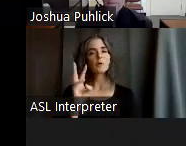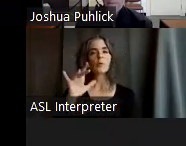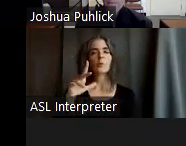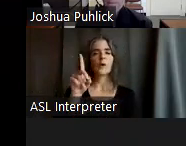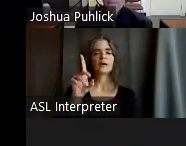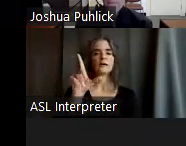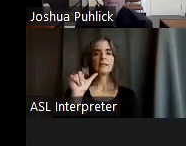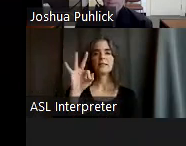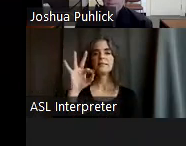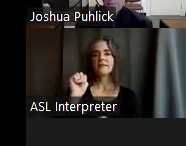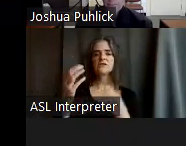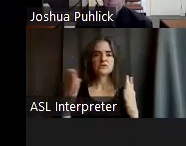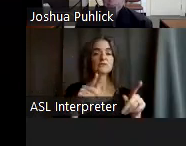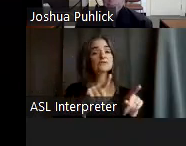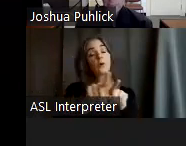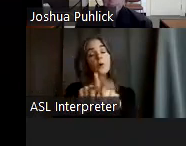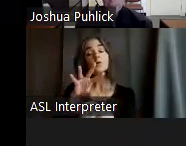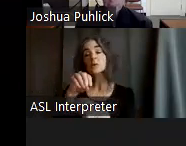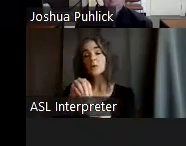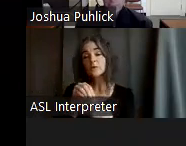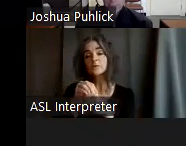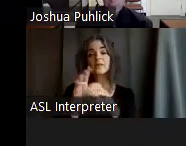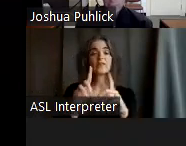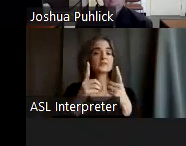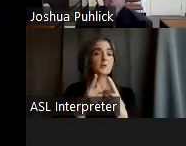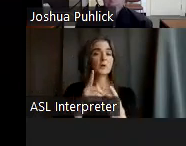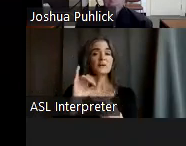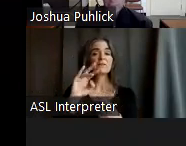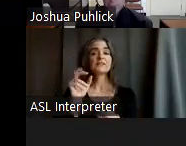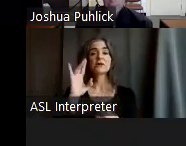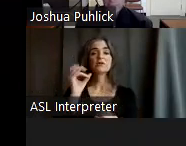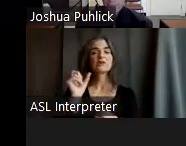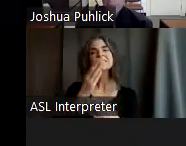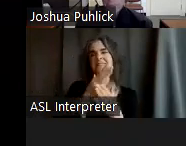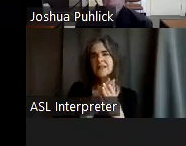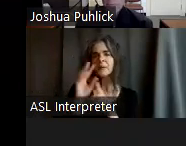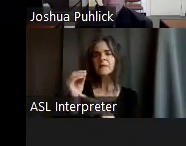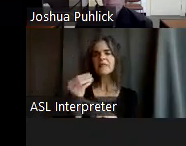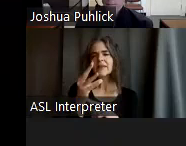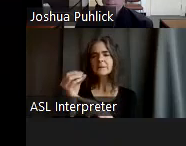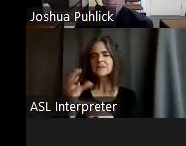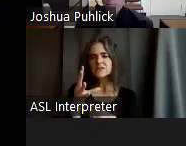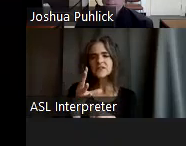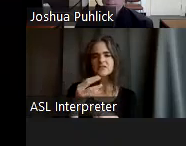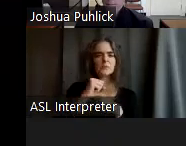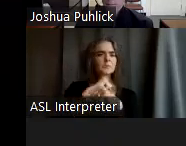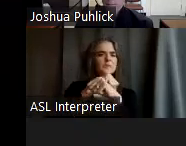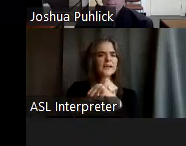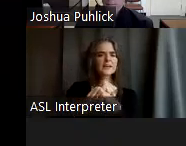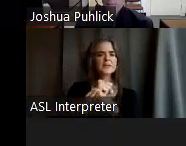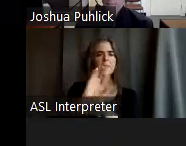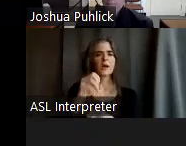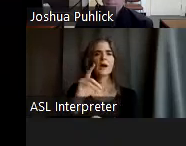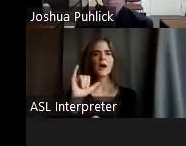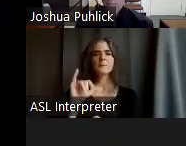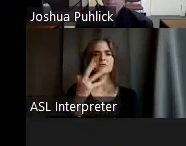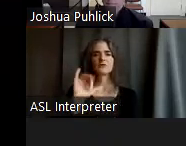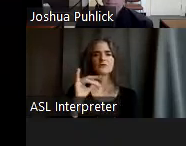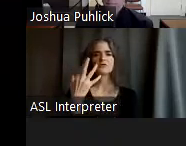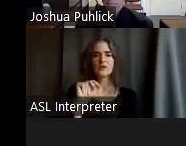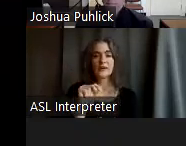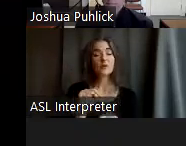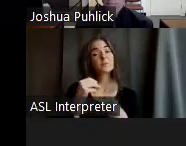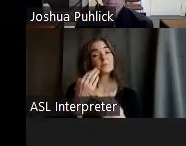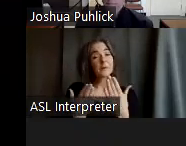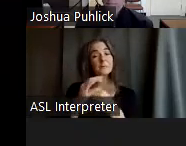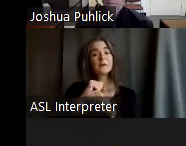of the Interior. Some of the materials and images may be protected by copyright or may have been licensed to us by a third party and are restricted in